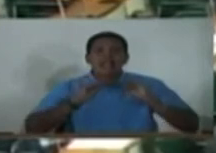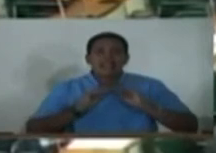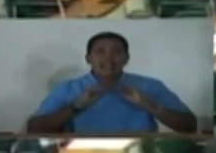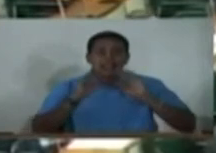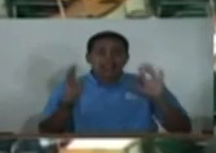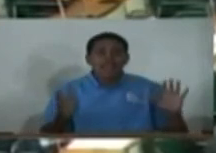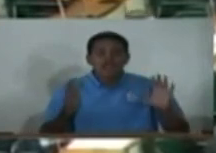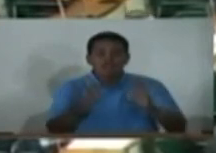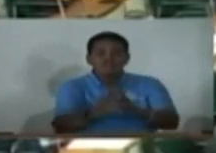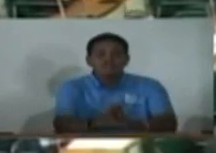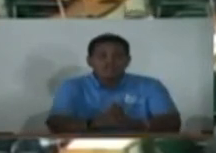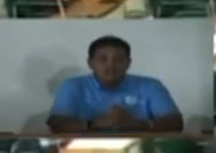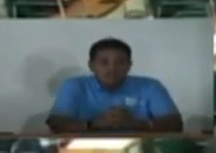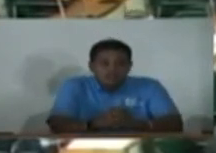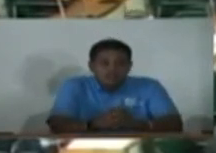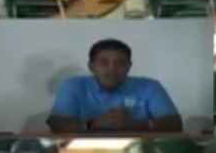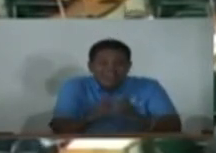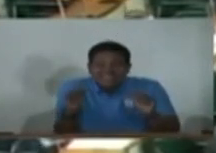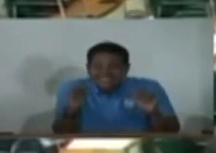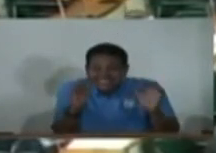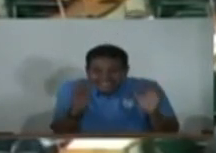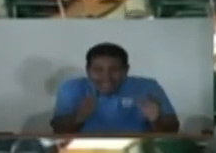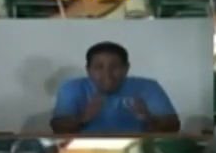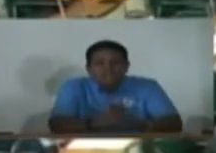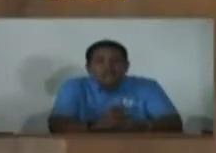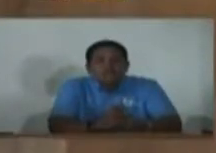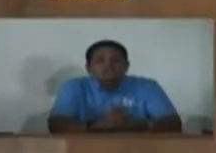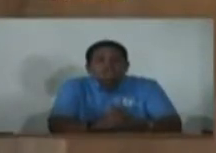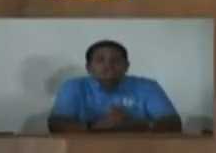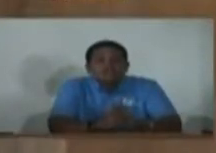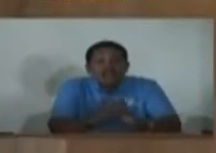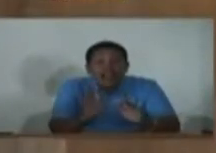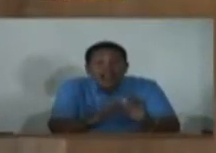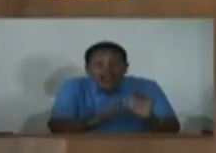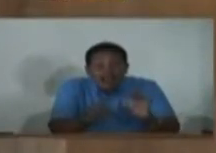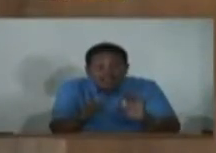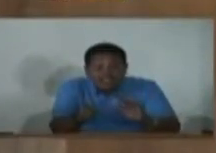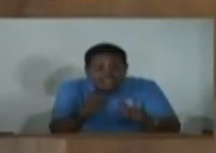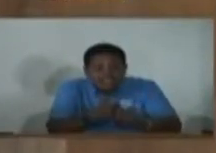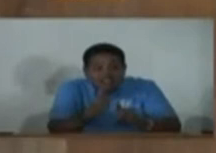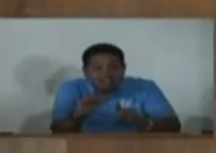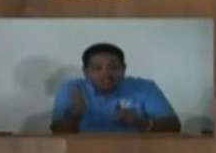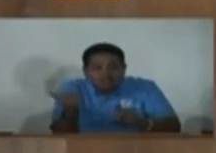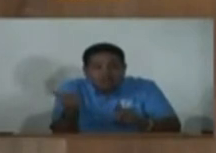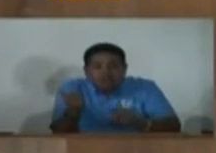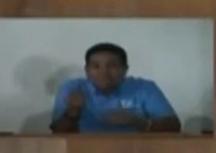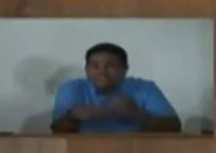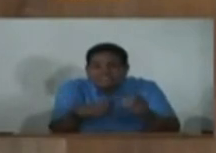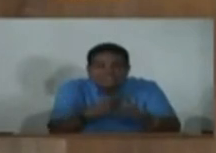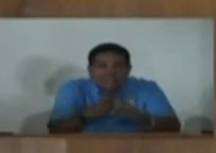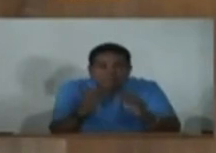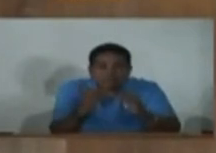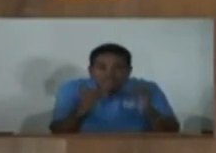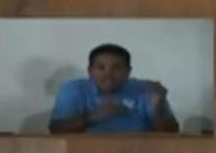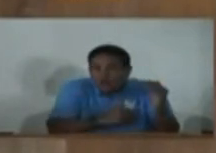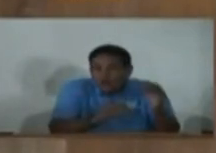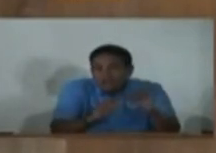uniform and standardized. And the lack of that is another form of inequality in the